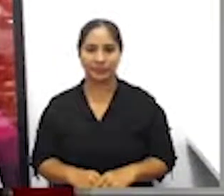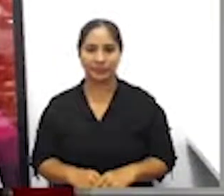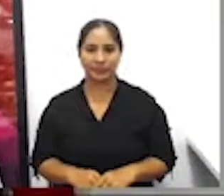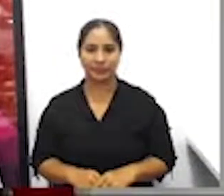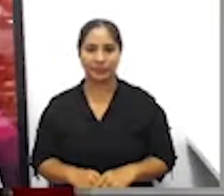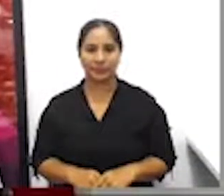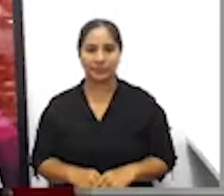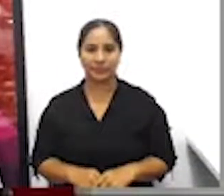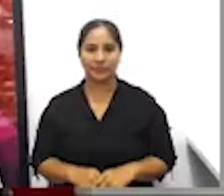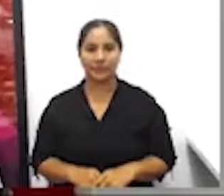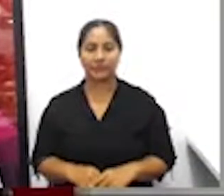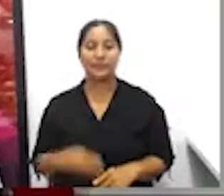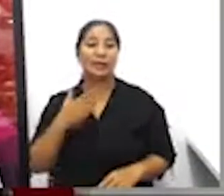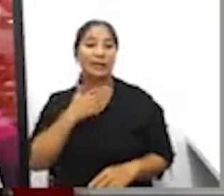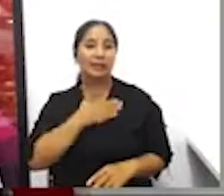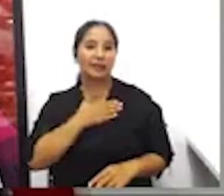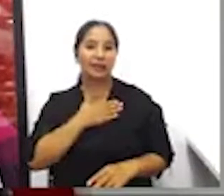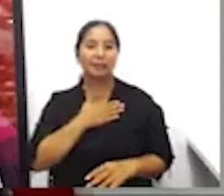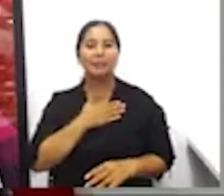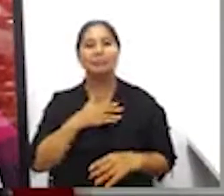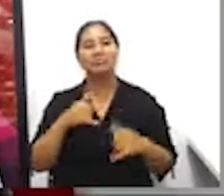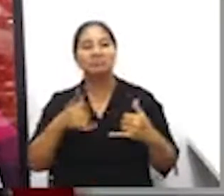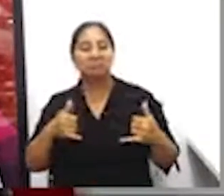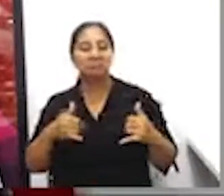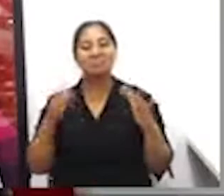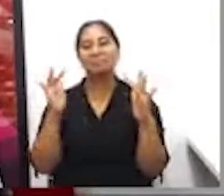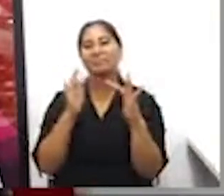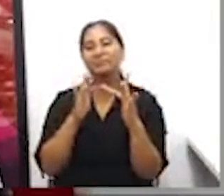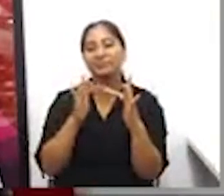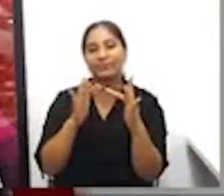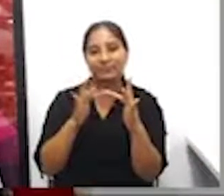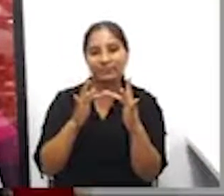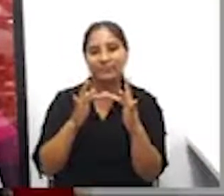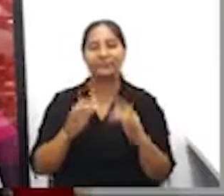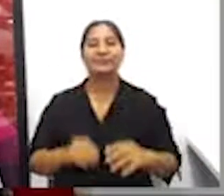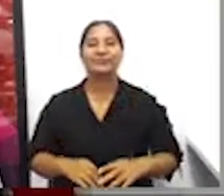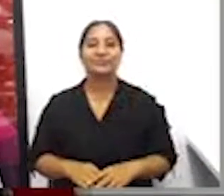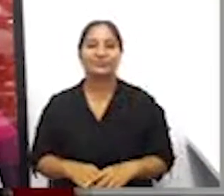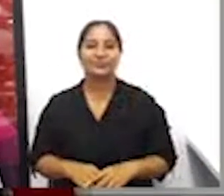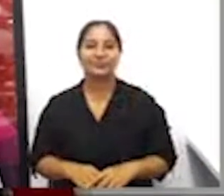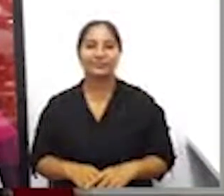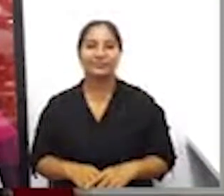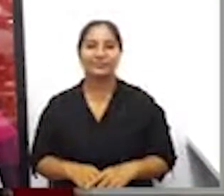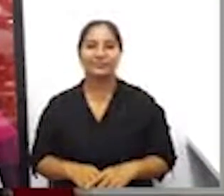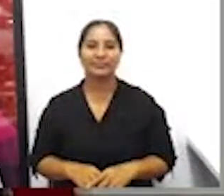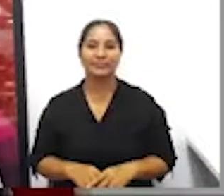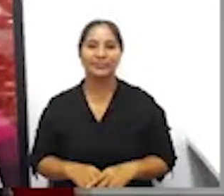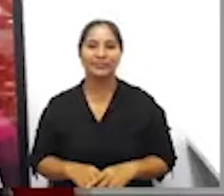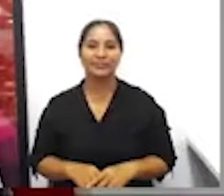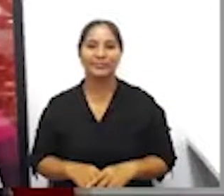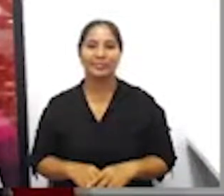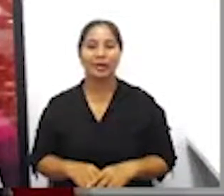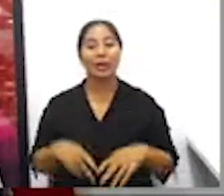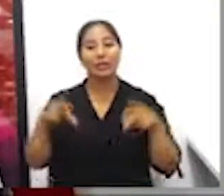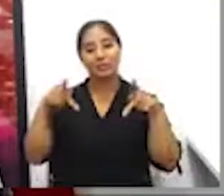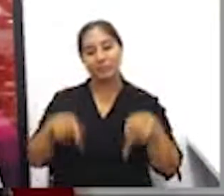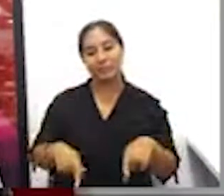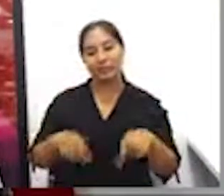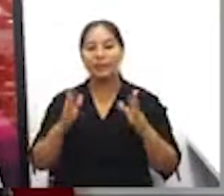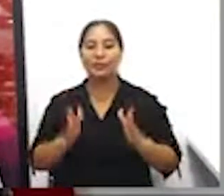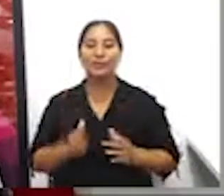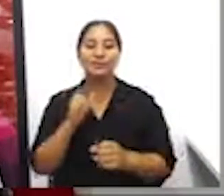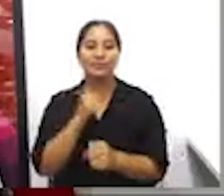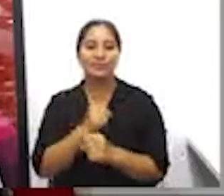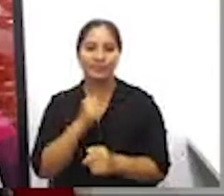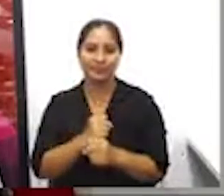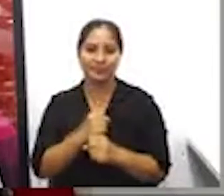because I'm a government official, I don't do Facebook or anything else. And my Twitter account is not even controlled by me. It's